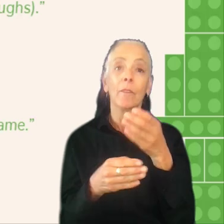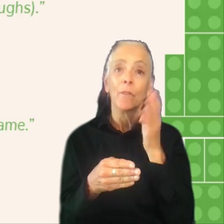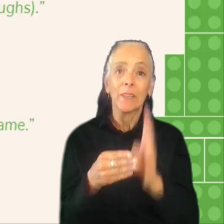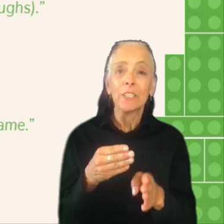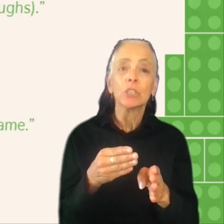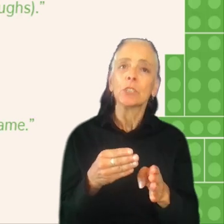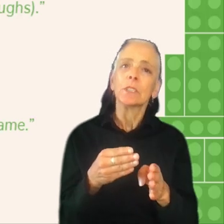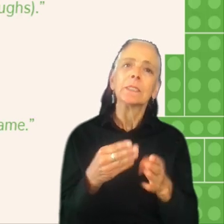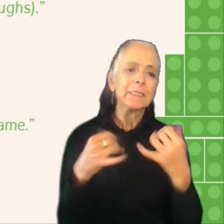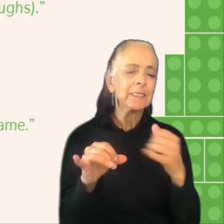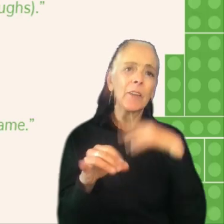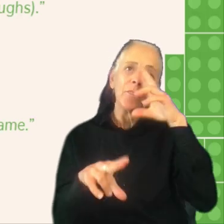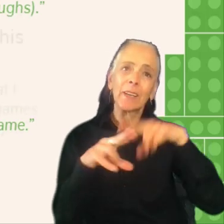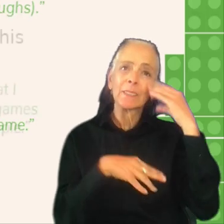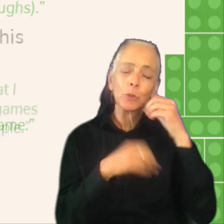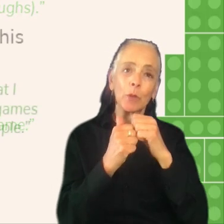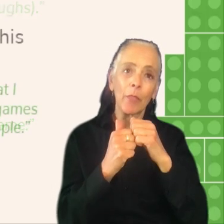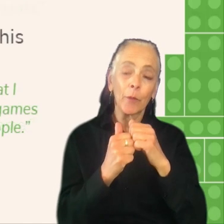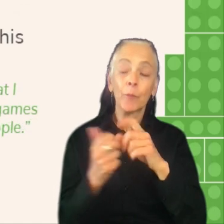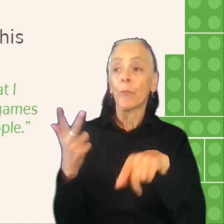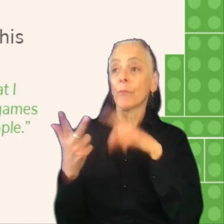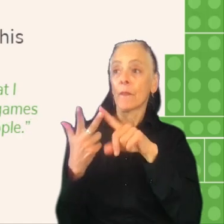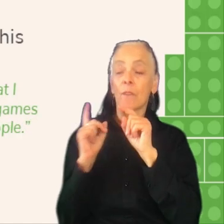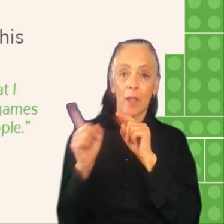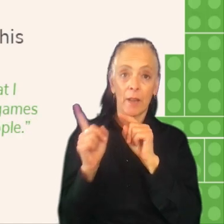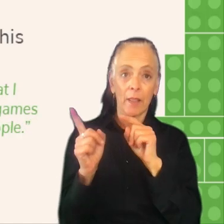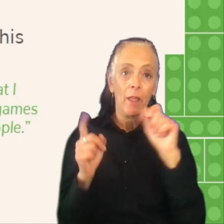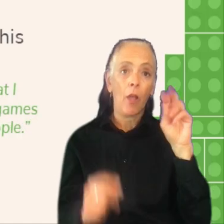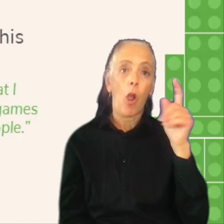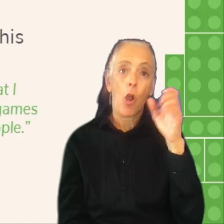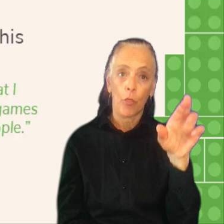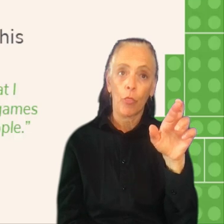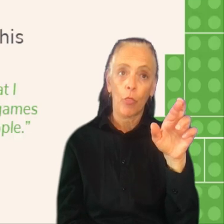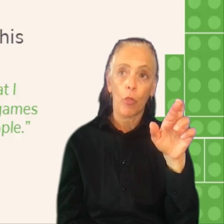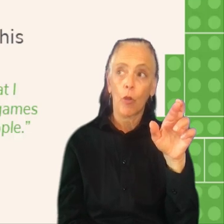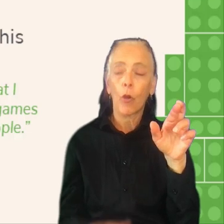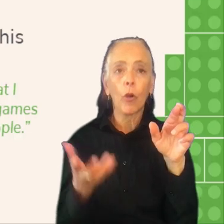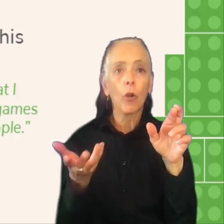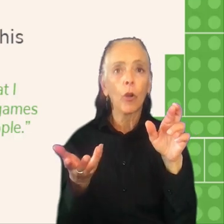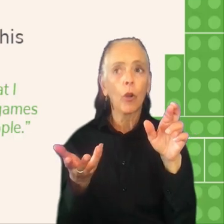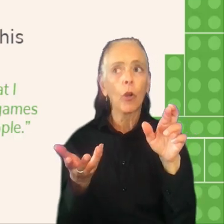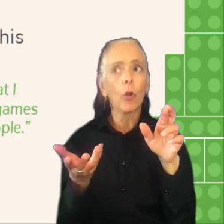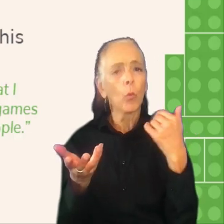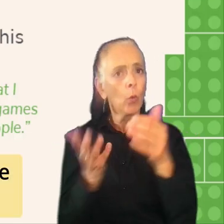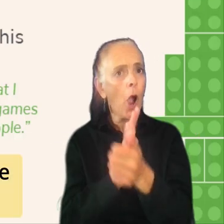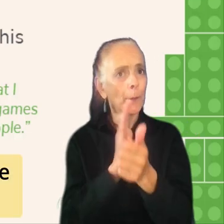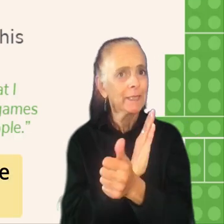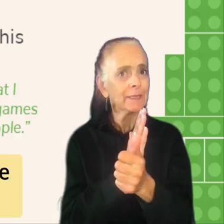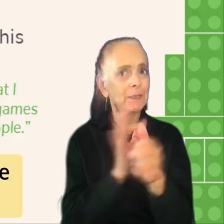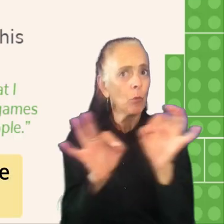still had a fun experience together. Finally, Arthur, who is highly driven by